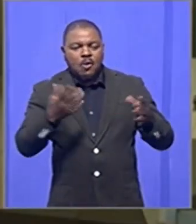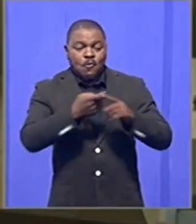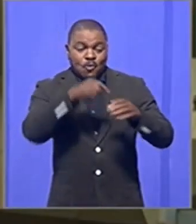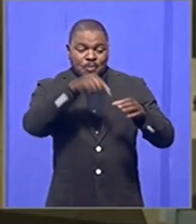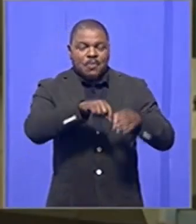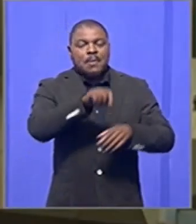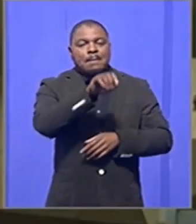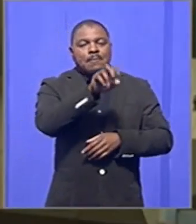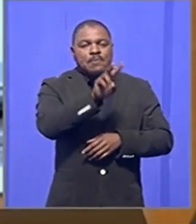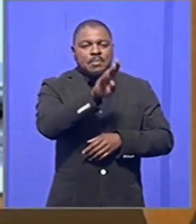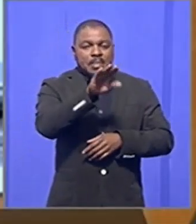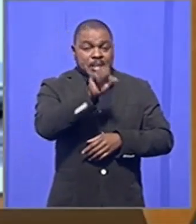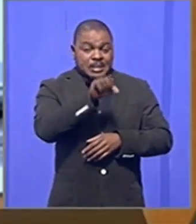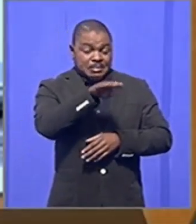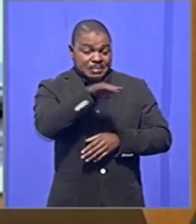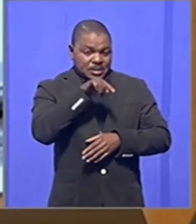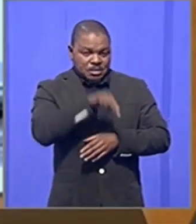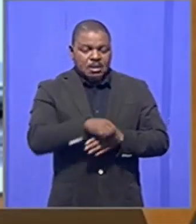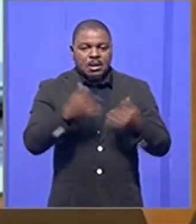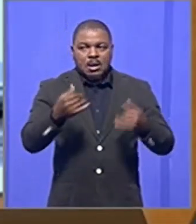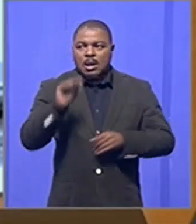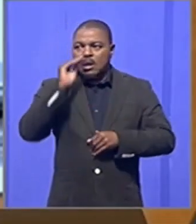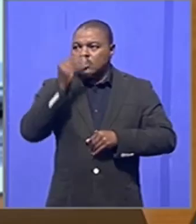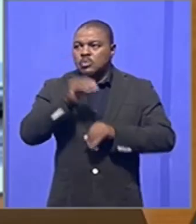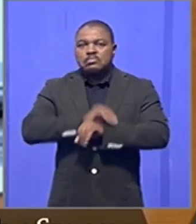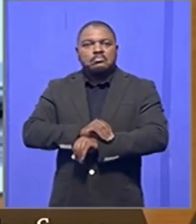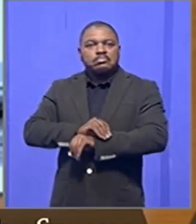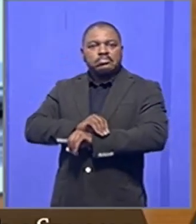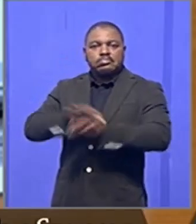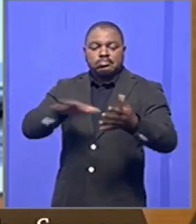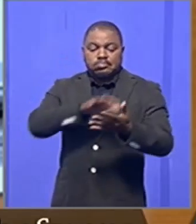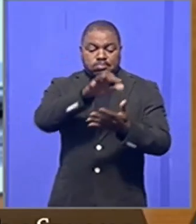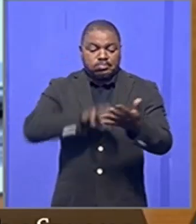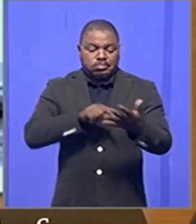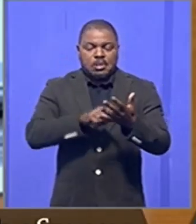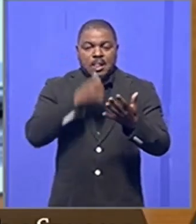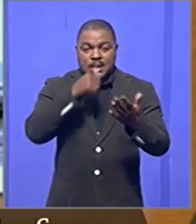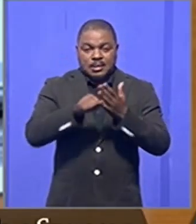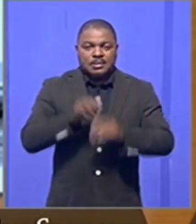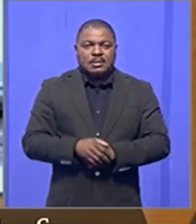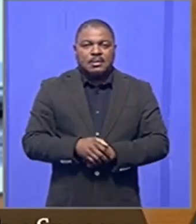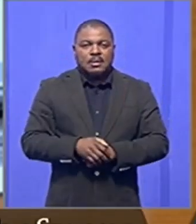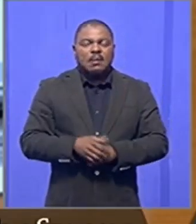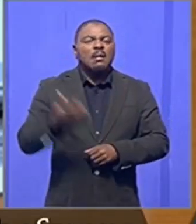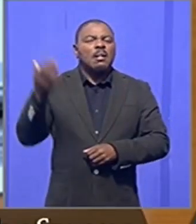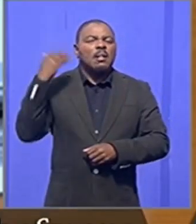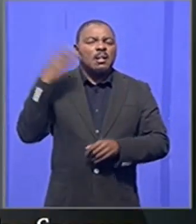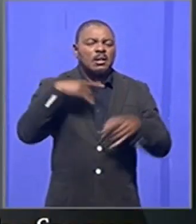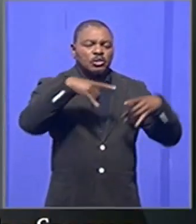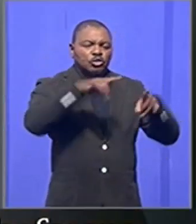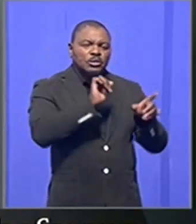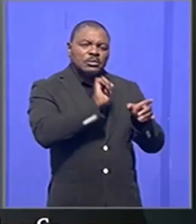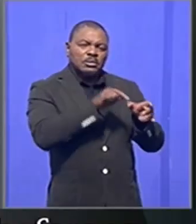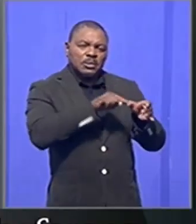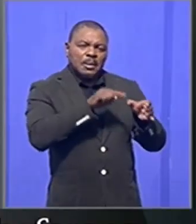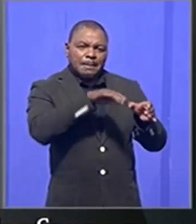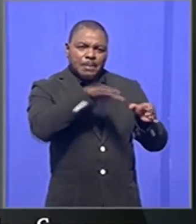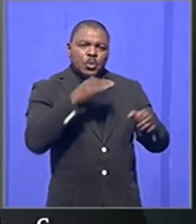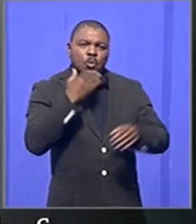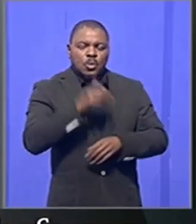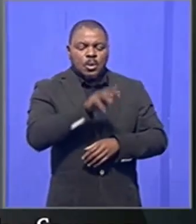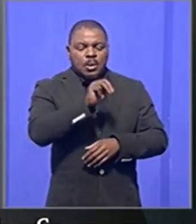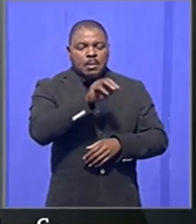Mutual Bank ke tabakgolo ditabeng. Ka lengwalong leo modulasetulo wa peleng wa VBS Chifu ya Matotsi